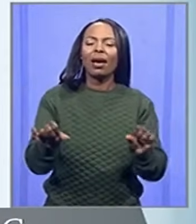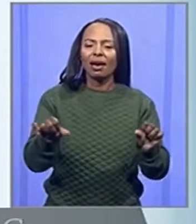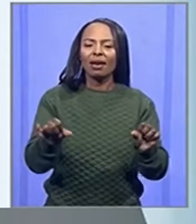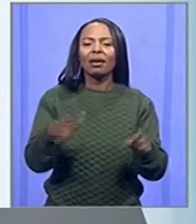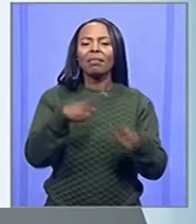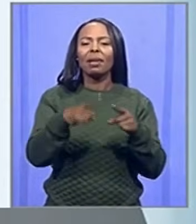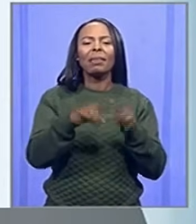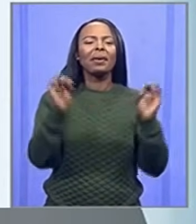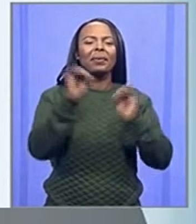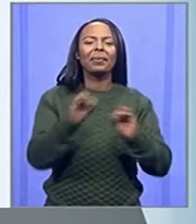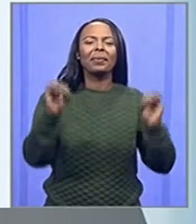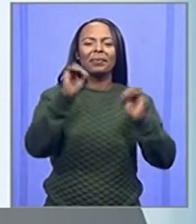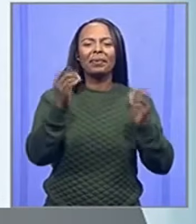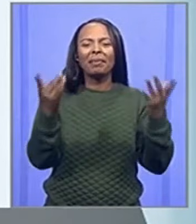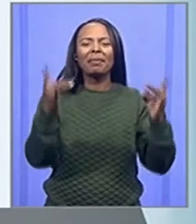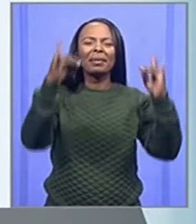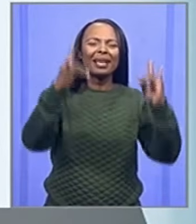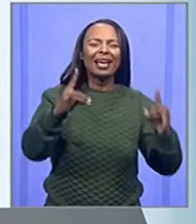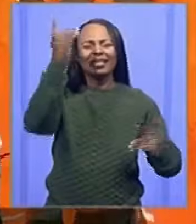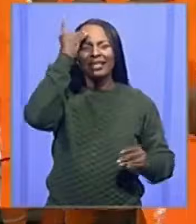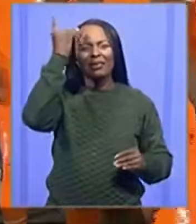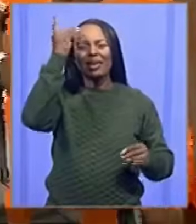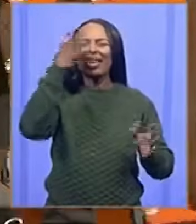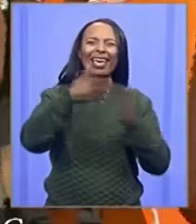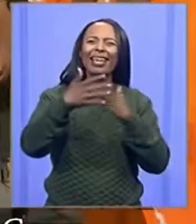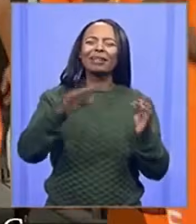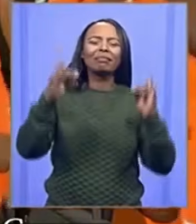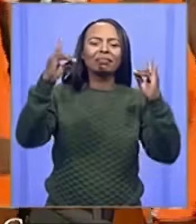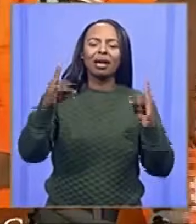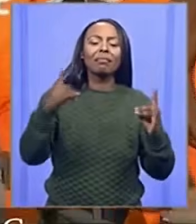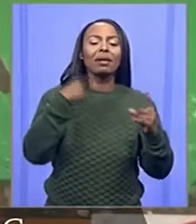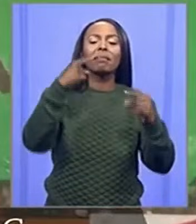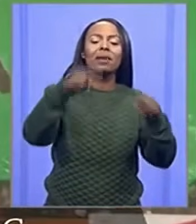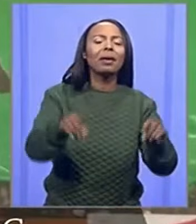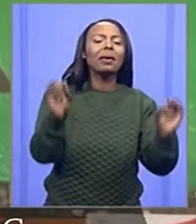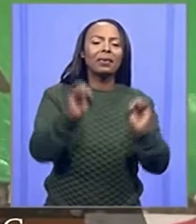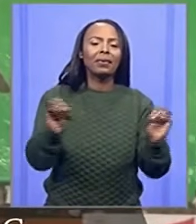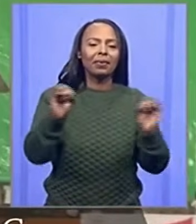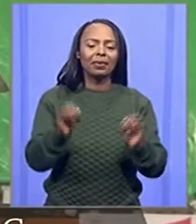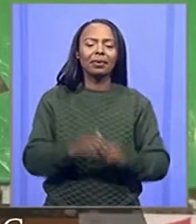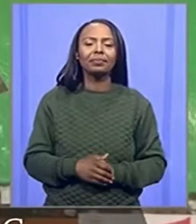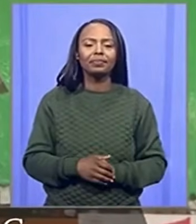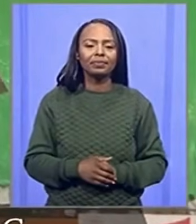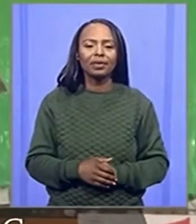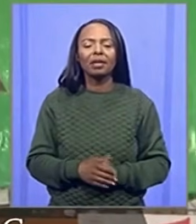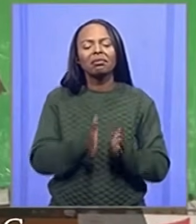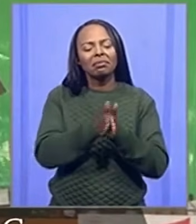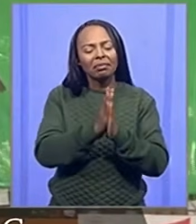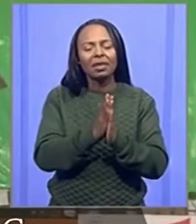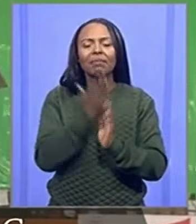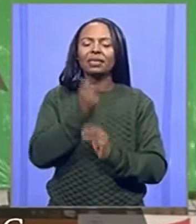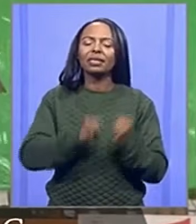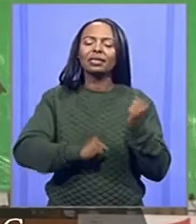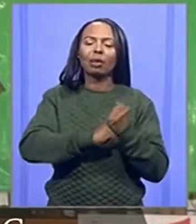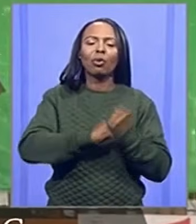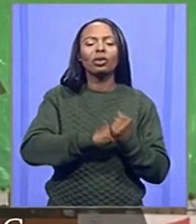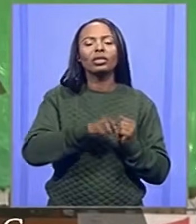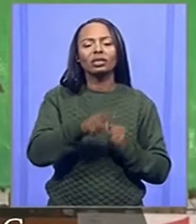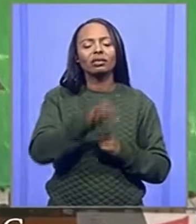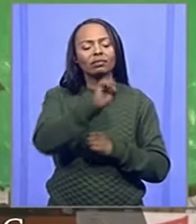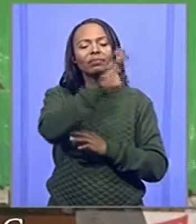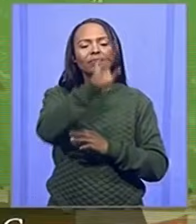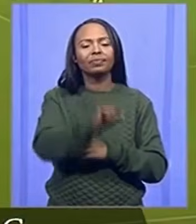in Mabhida, Zolitini as a professional. Baraloki ba khopetse balatedi go tla ka bontši lepatlelong. I